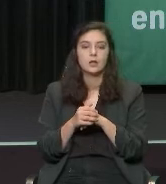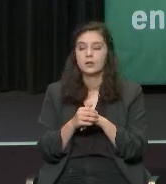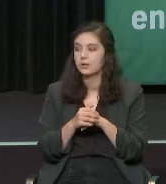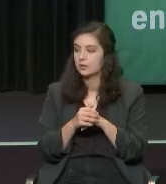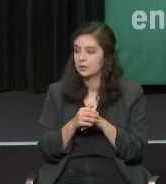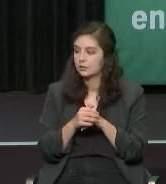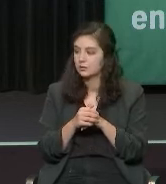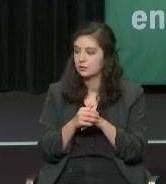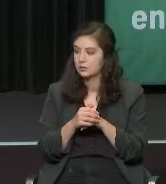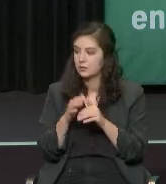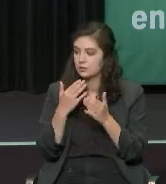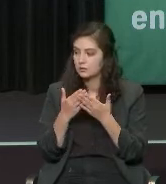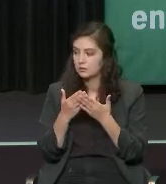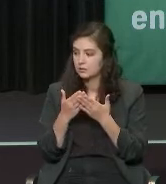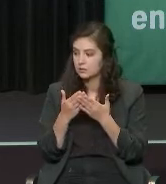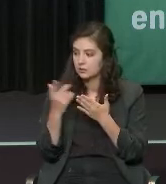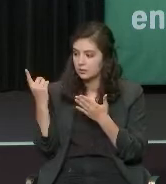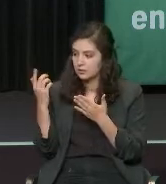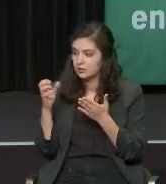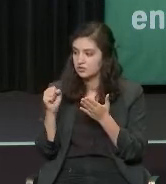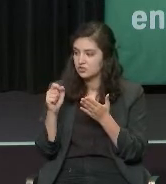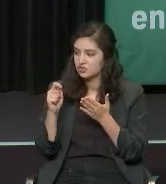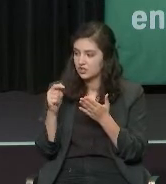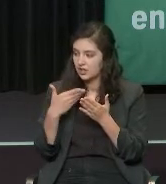the films for the. Oh, here it is, the Jedi.